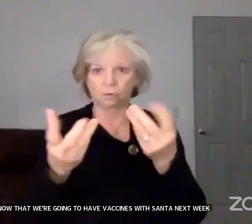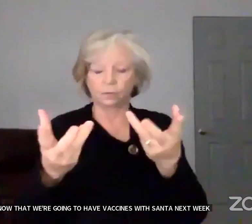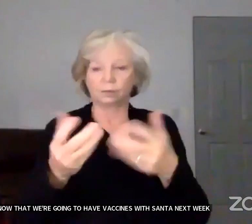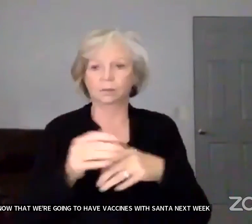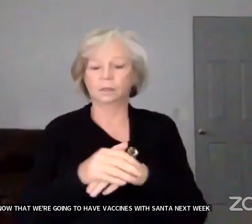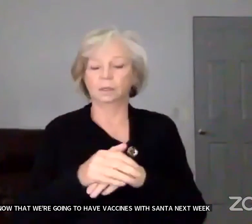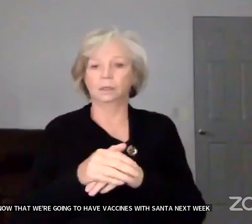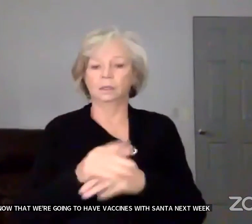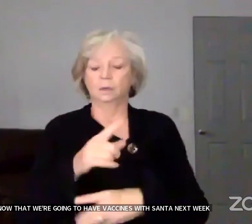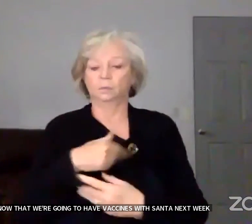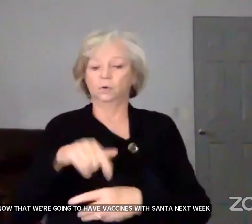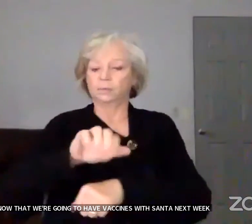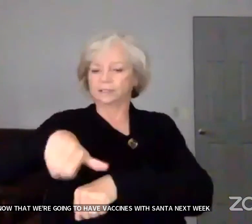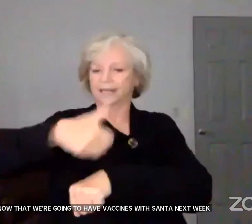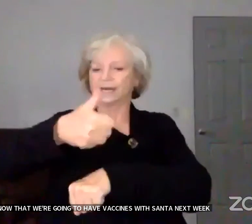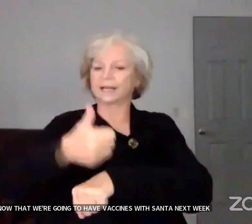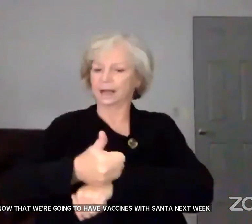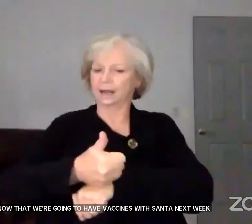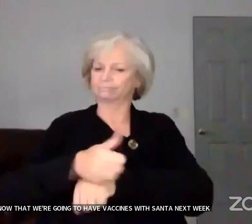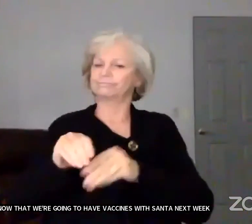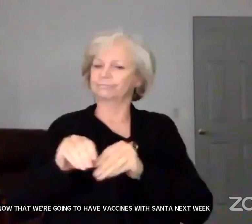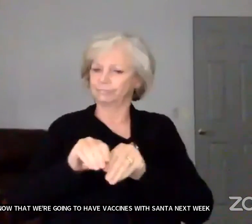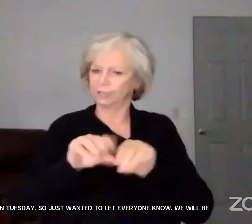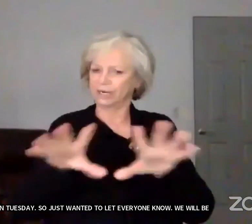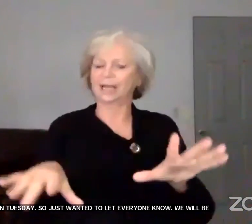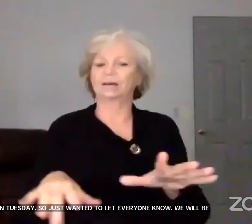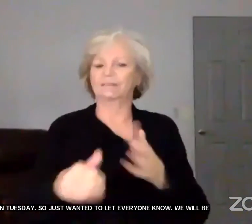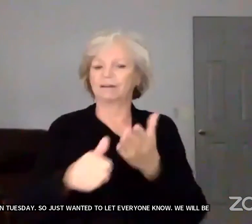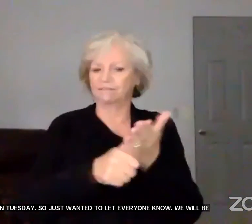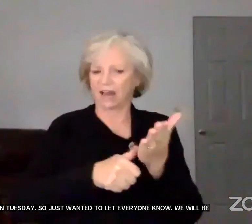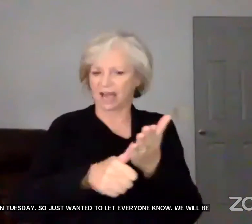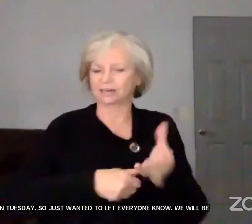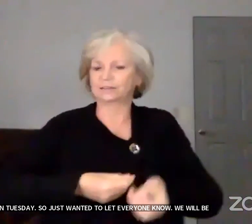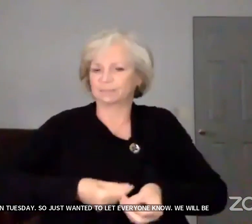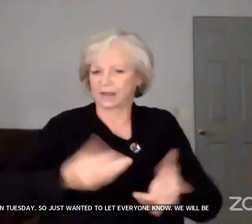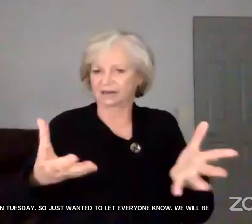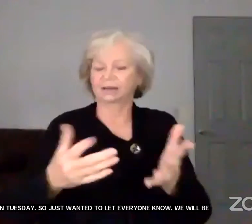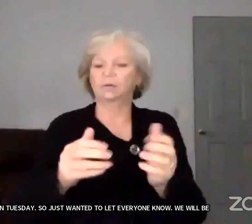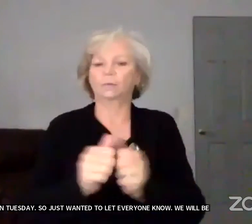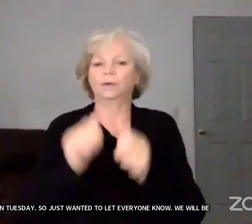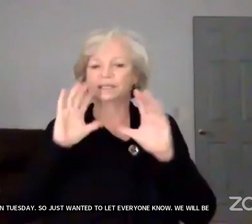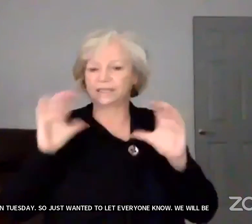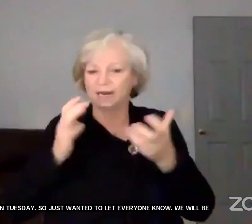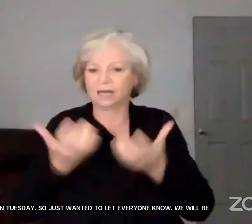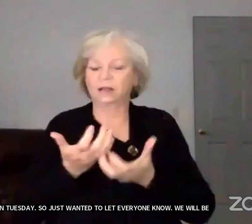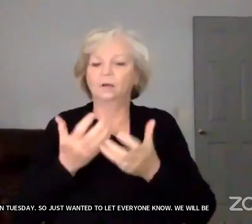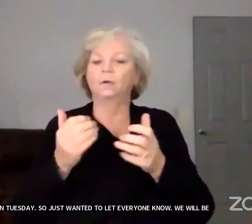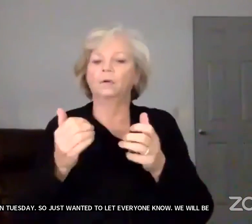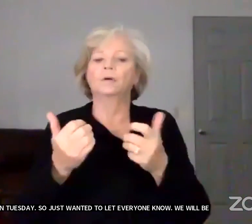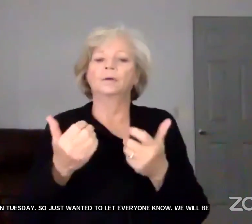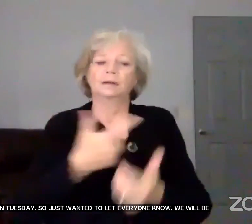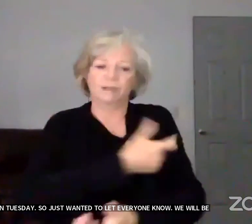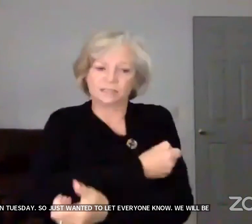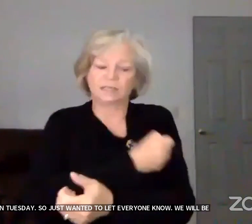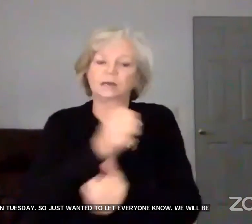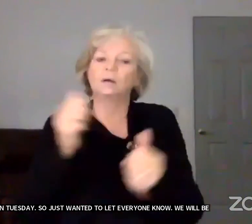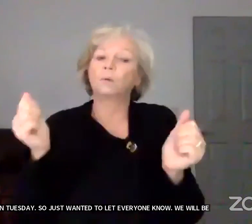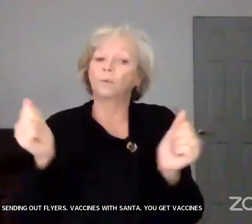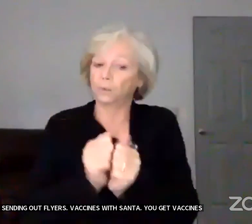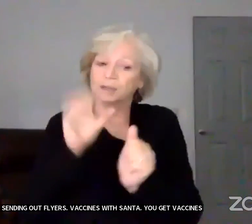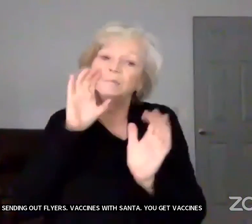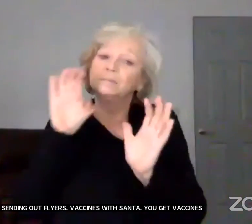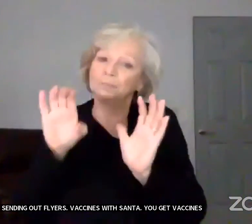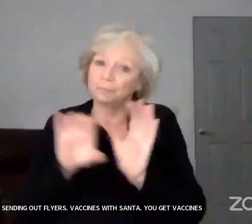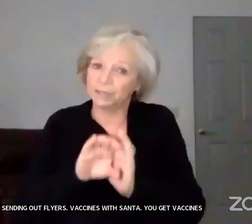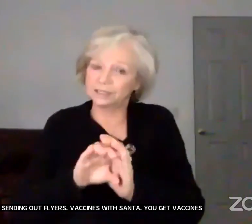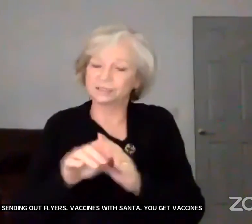We'll be sending out flyers. So Vaccines with Santa, you get vaccines and a picture with Santa if you want it after the